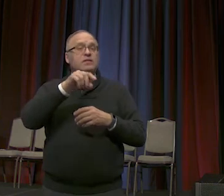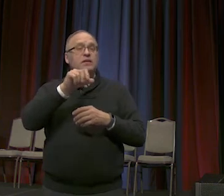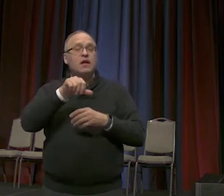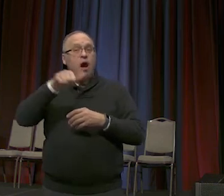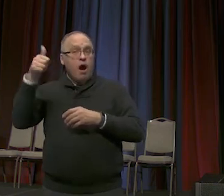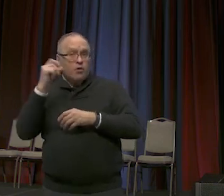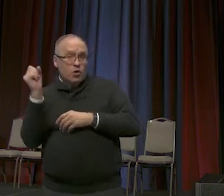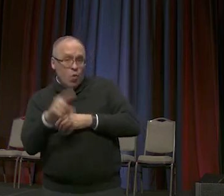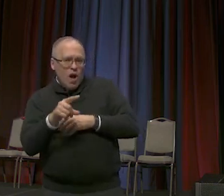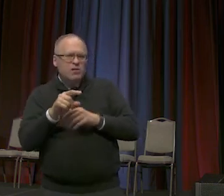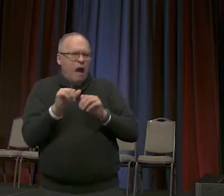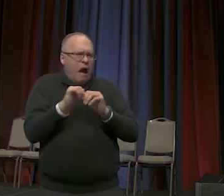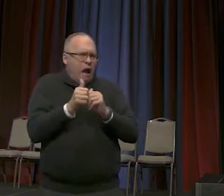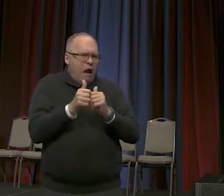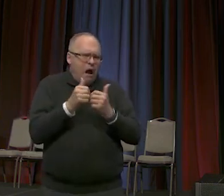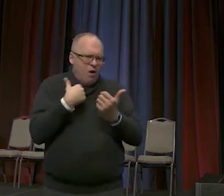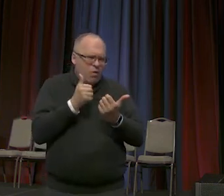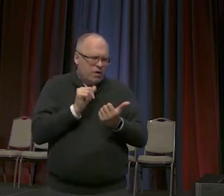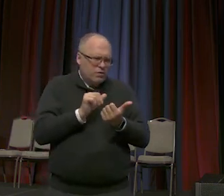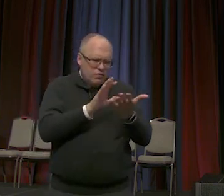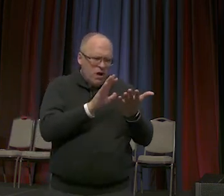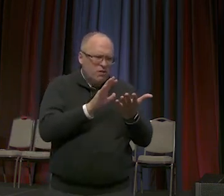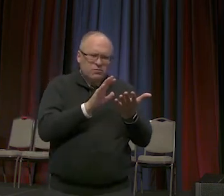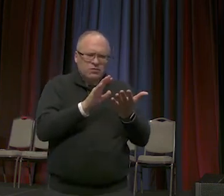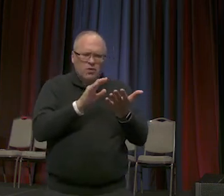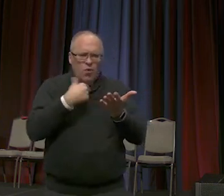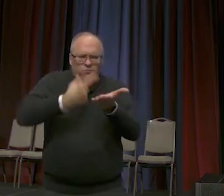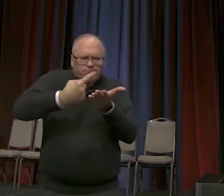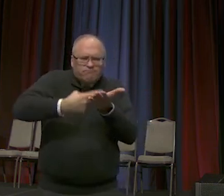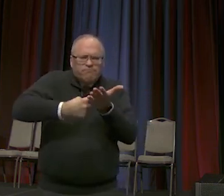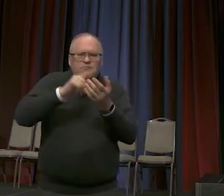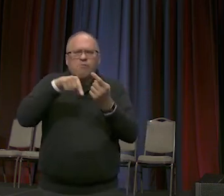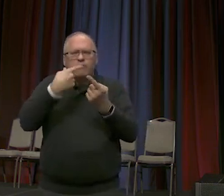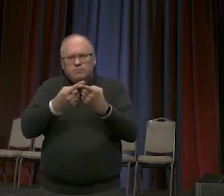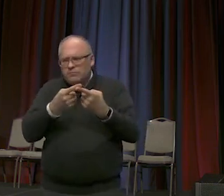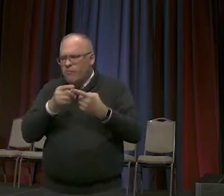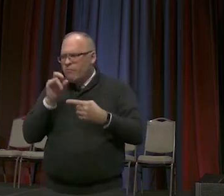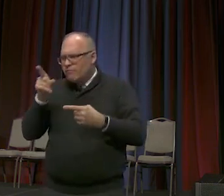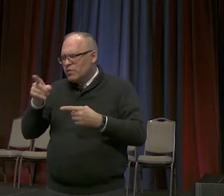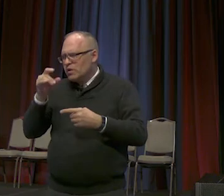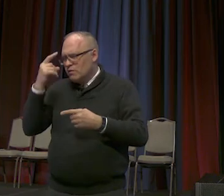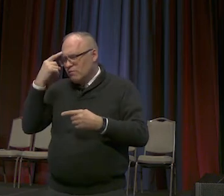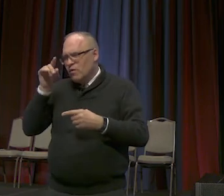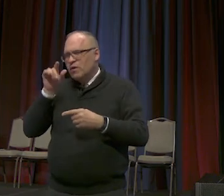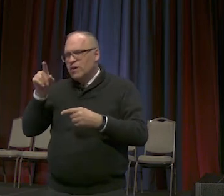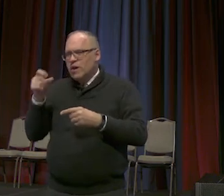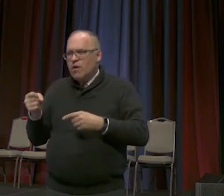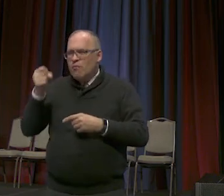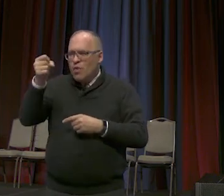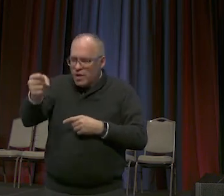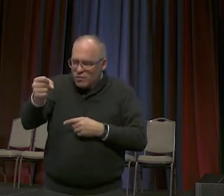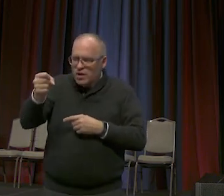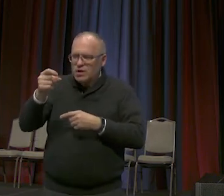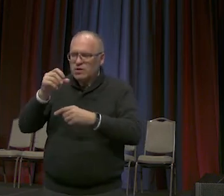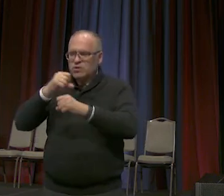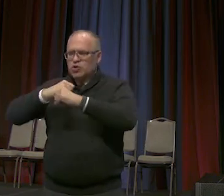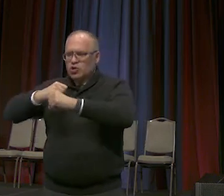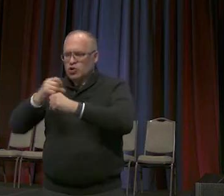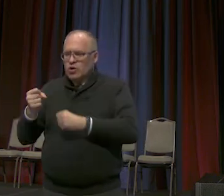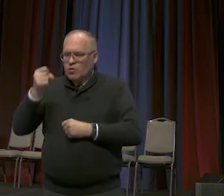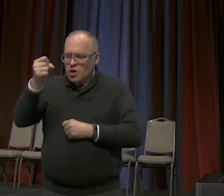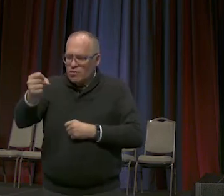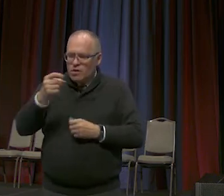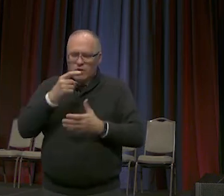as how to address security of appointment, what conference membership means, and the